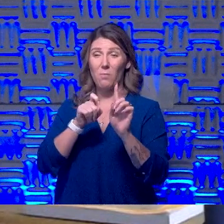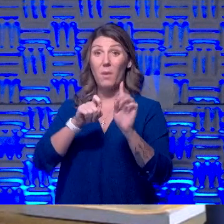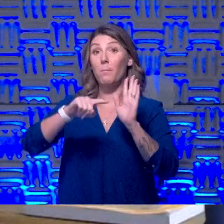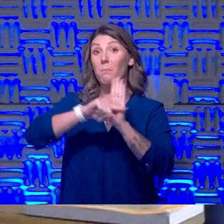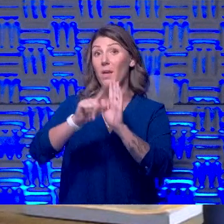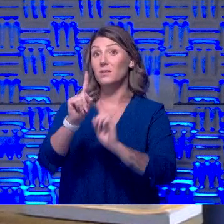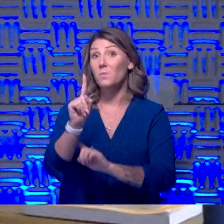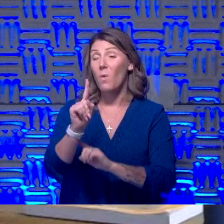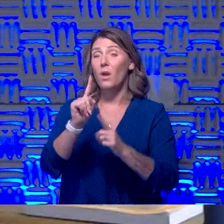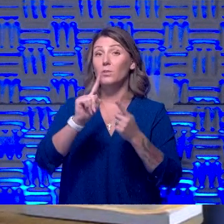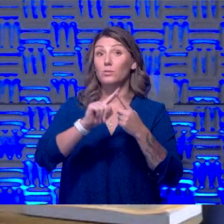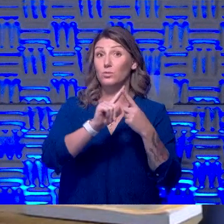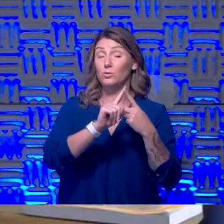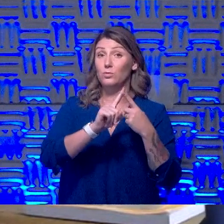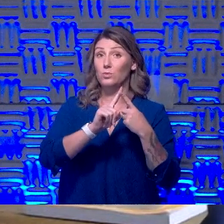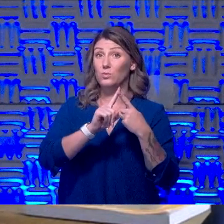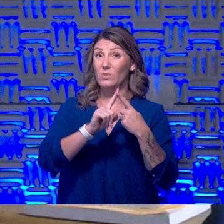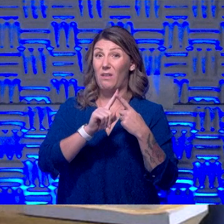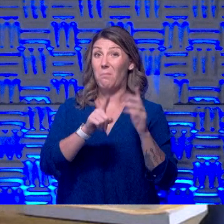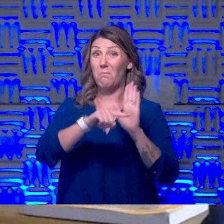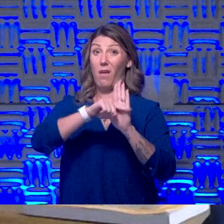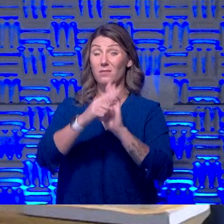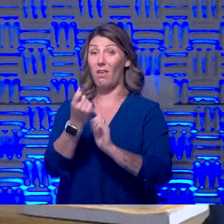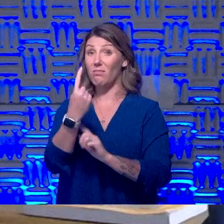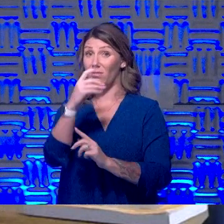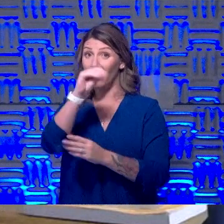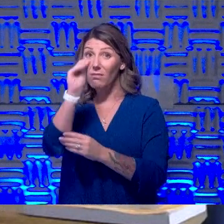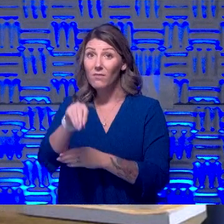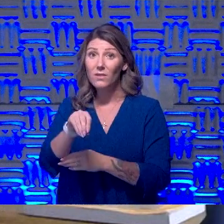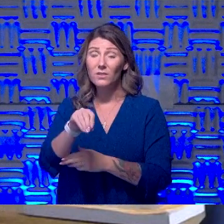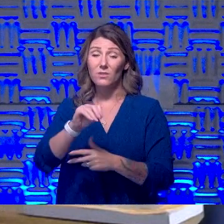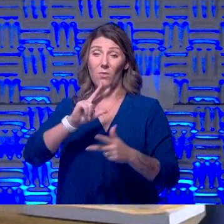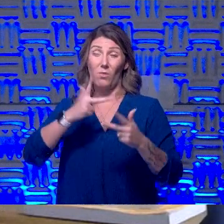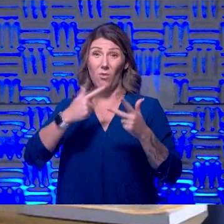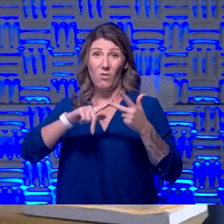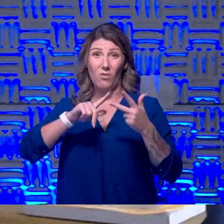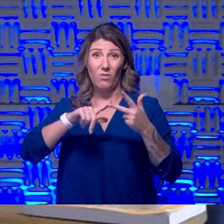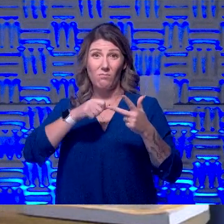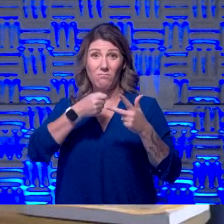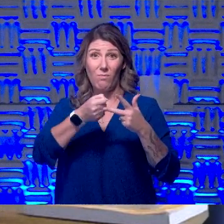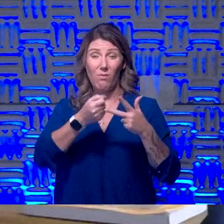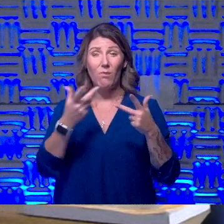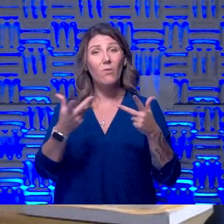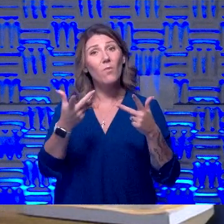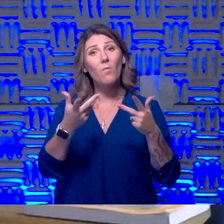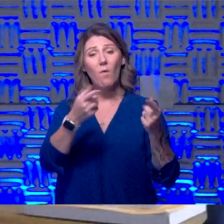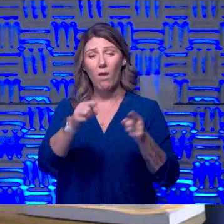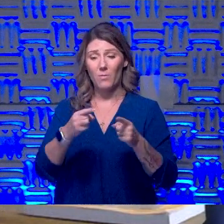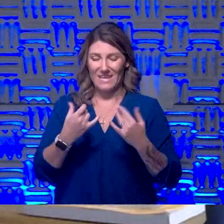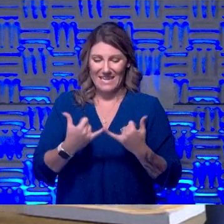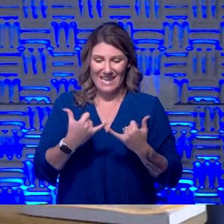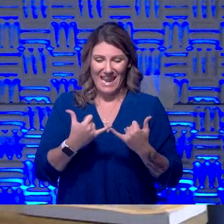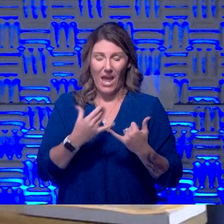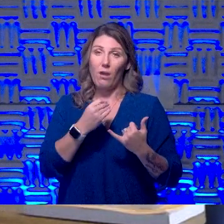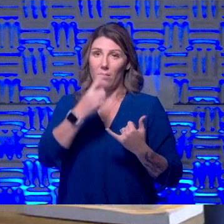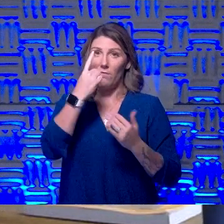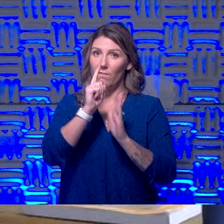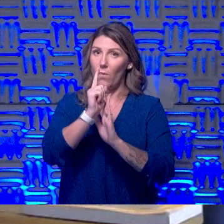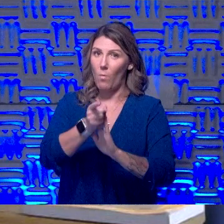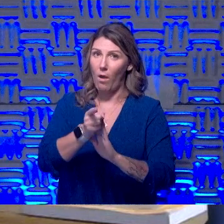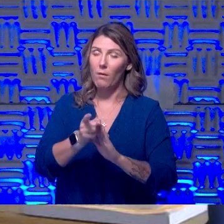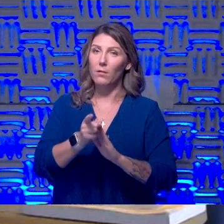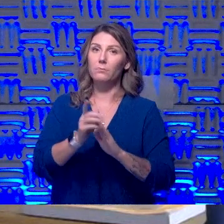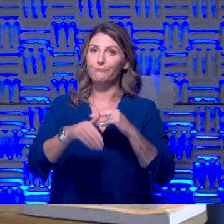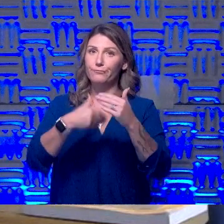to -11%. The third part of this triple whammy is what we're in now and what we're going to be in for a while, and that is